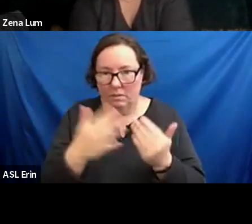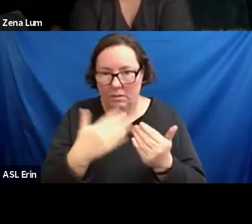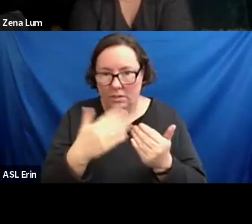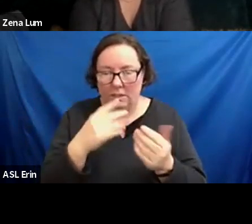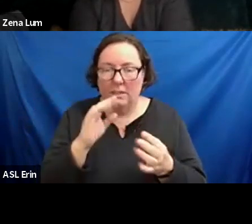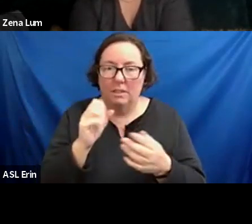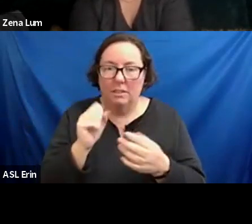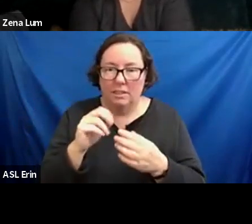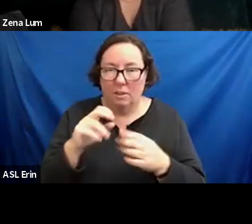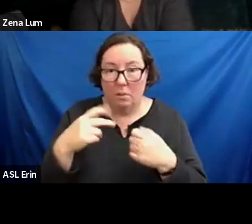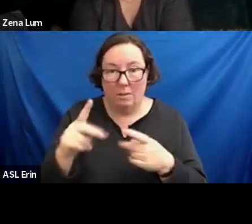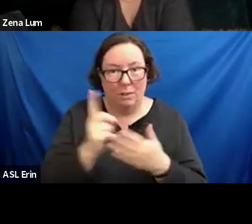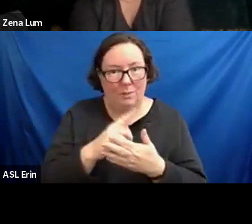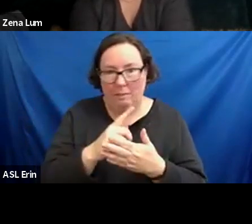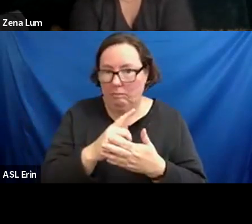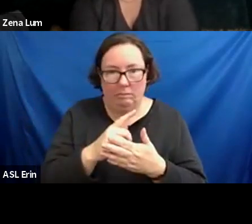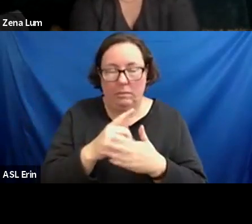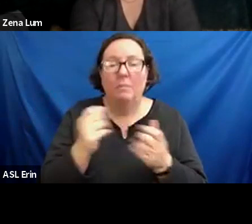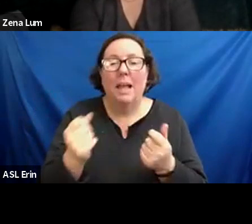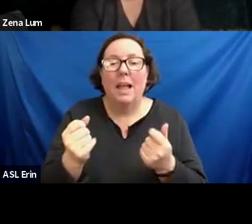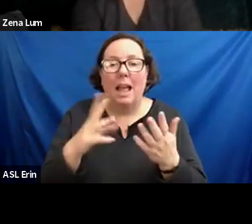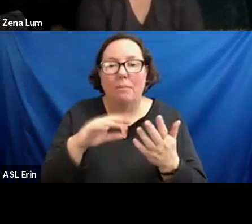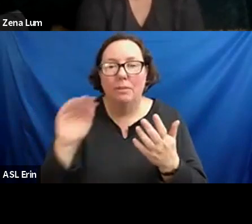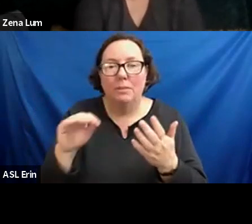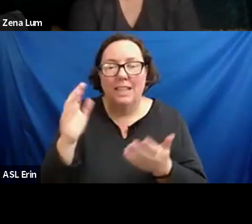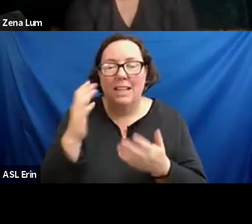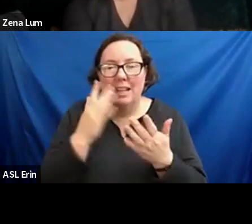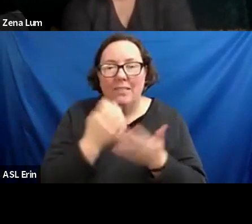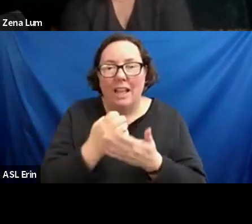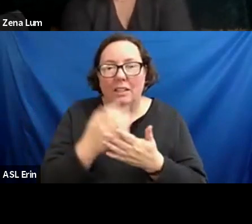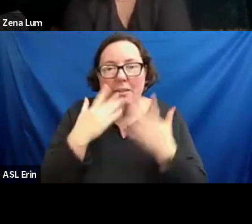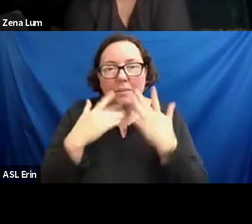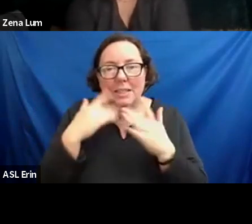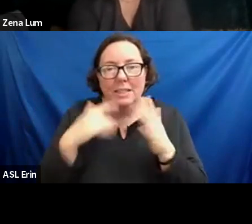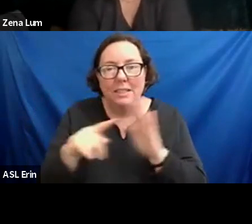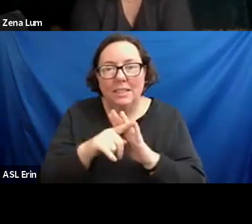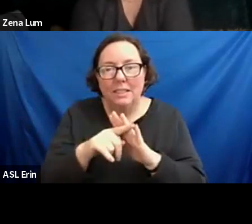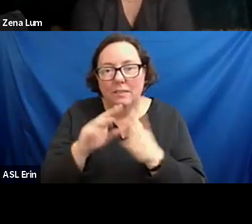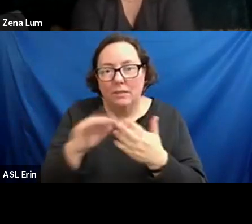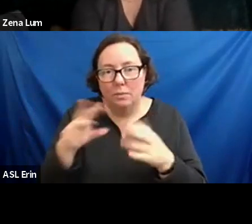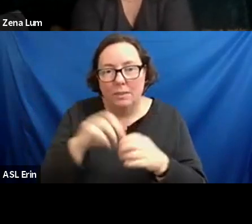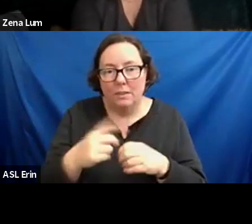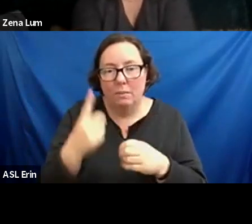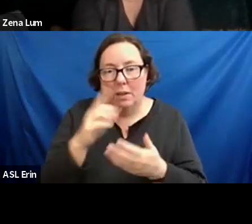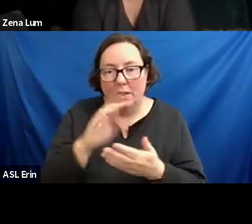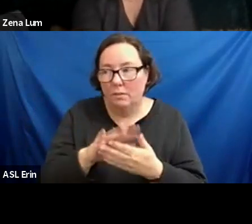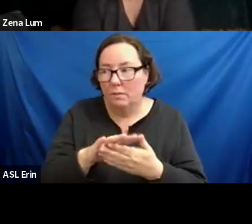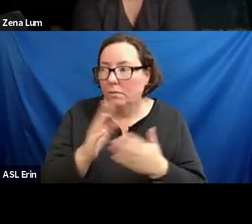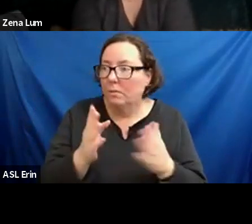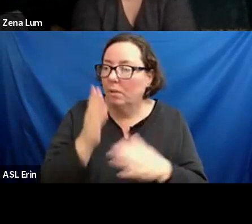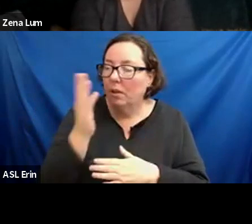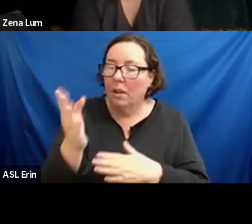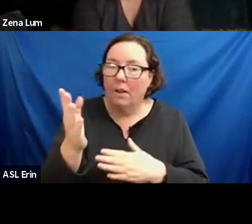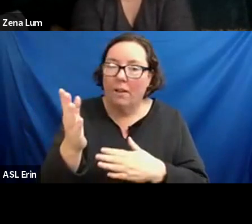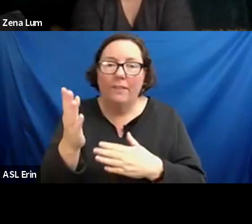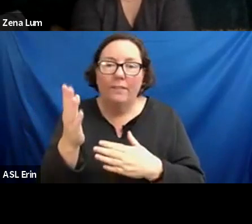about just the percent of economically disadvantaged students in a school, potentially being able to offer